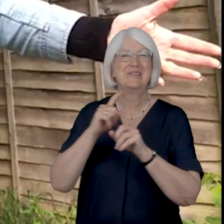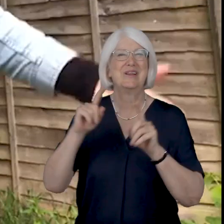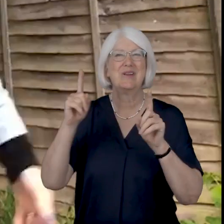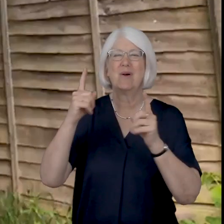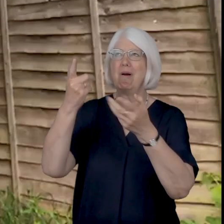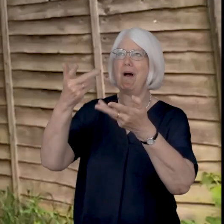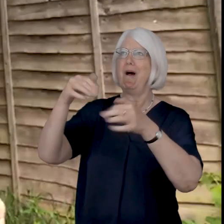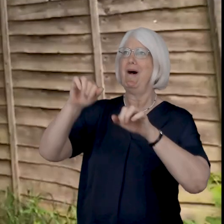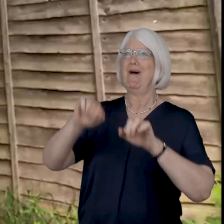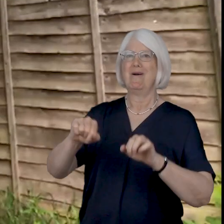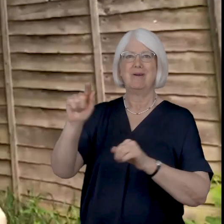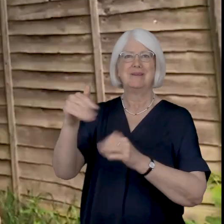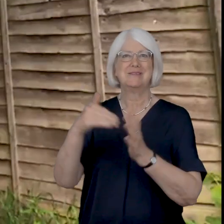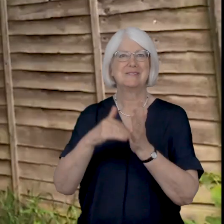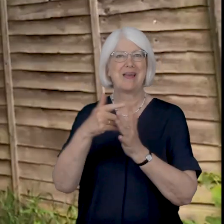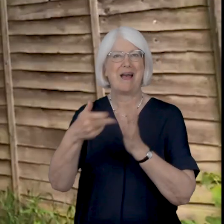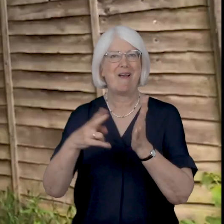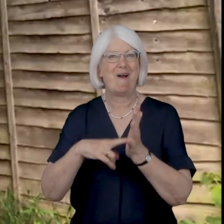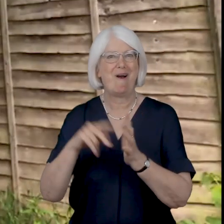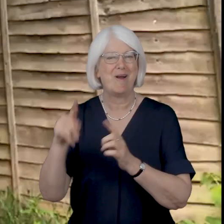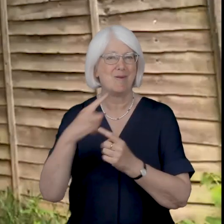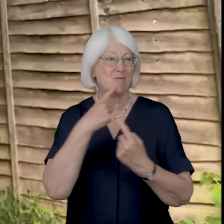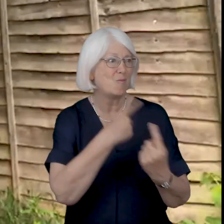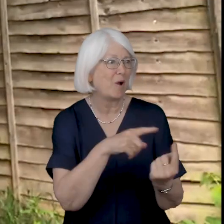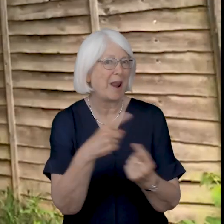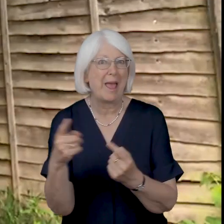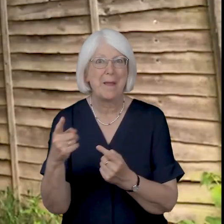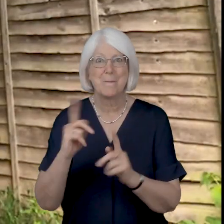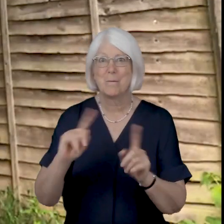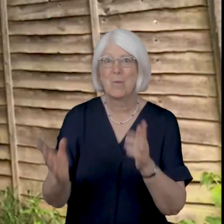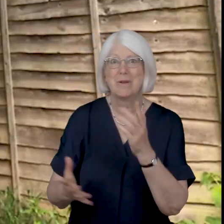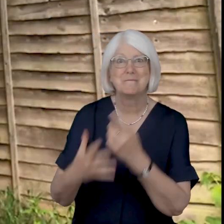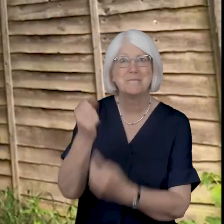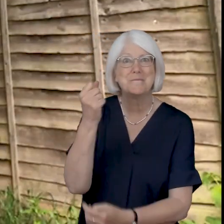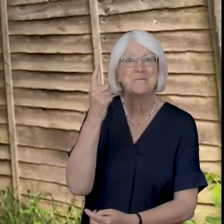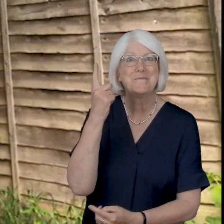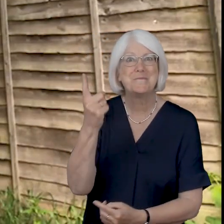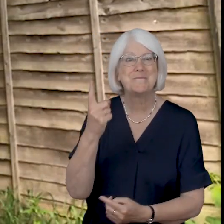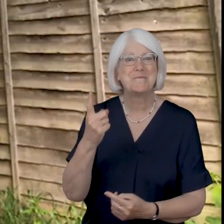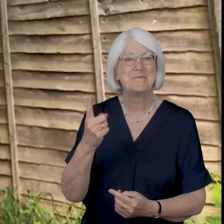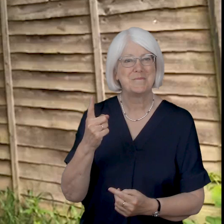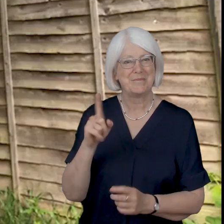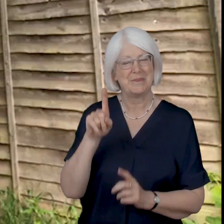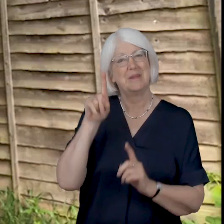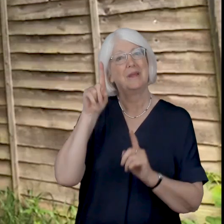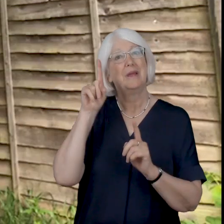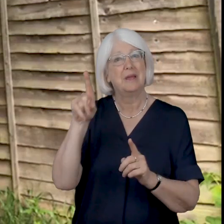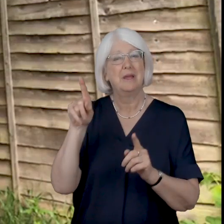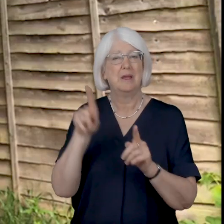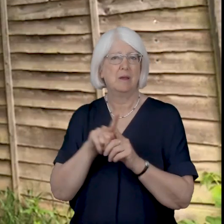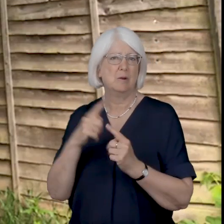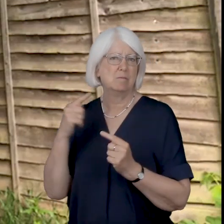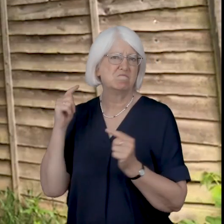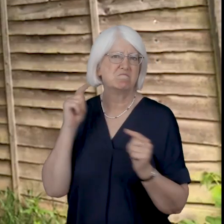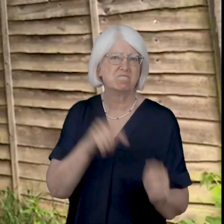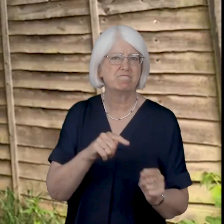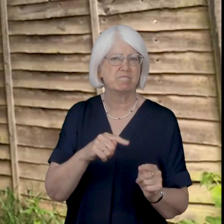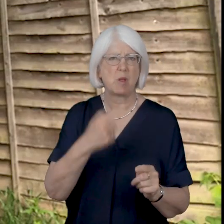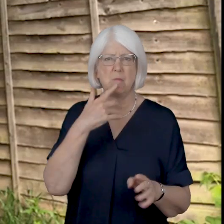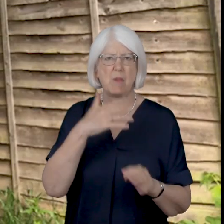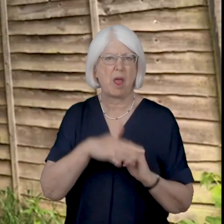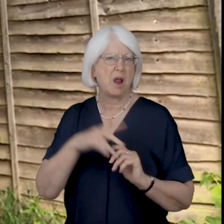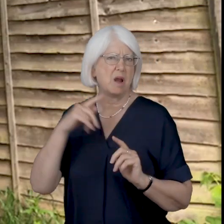enthroned in Zion, proclaim upon the nations what he has done. For he who avenges blood